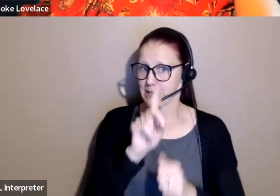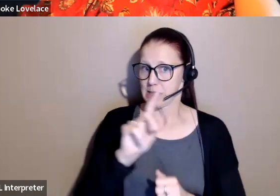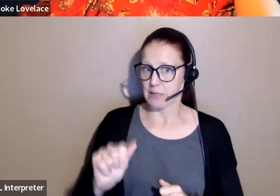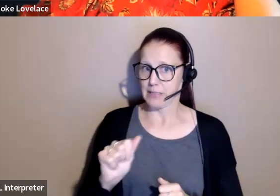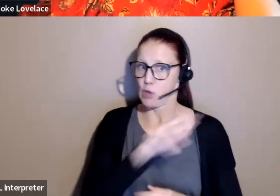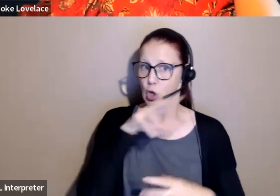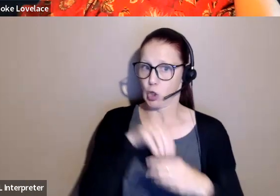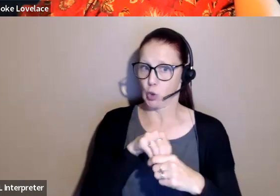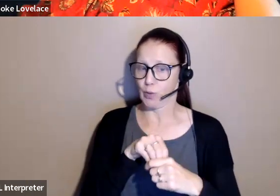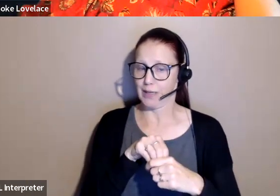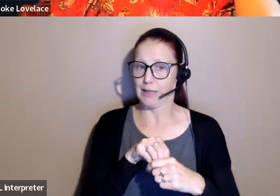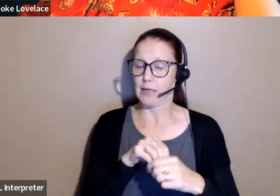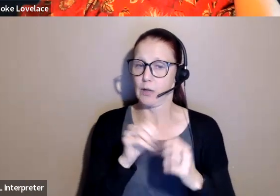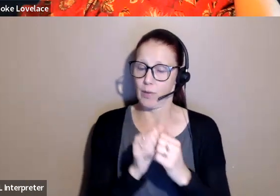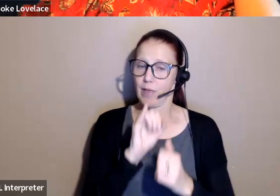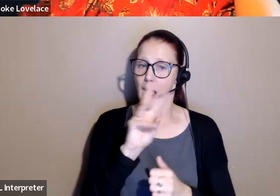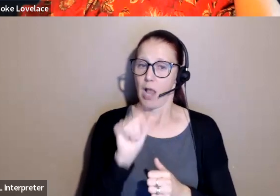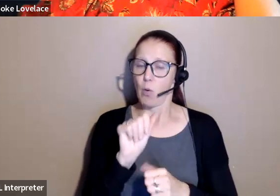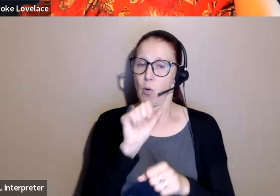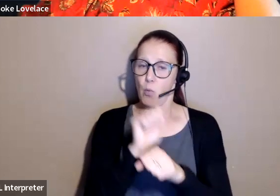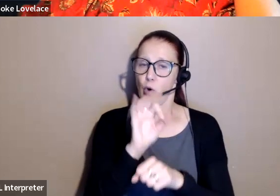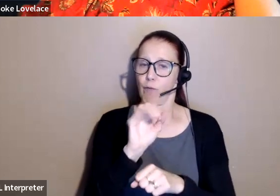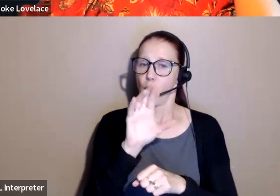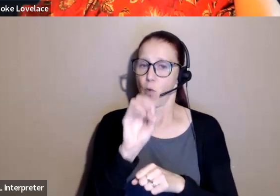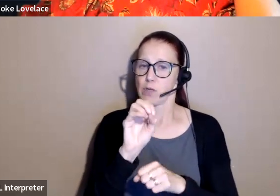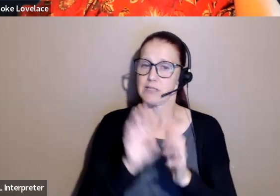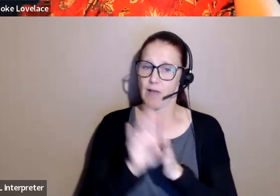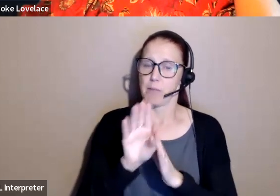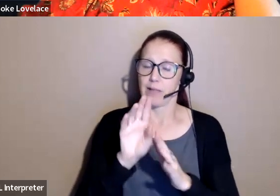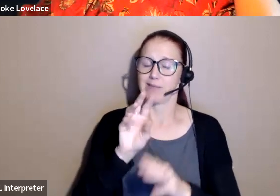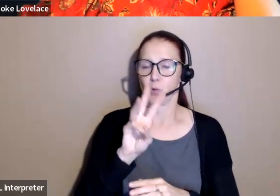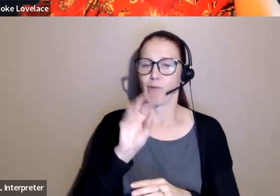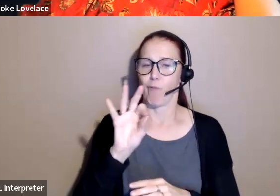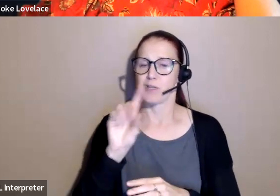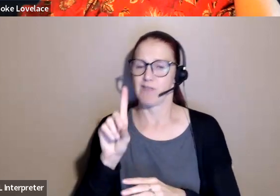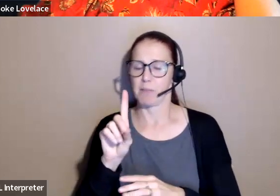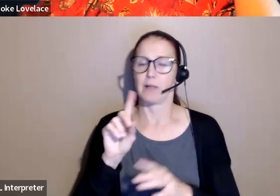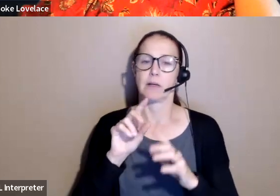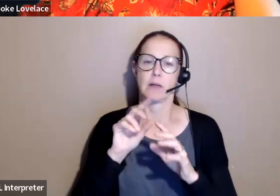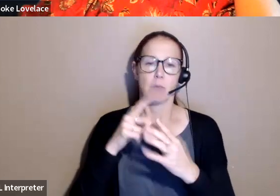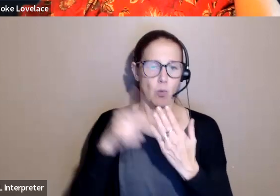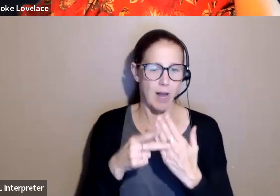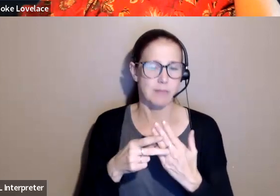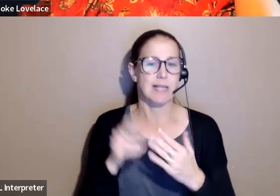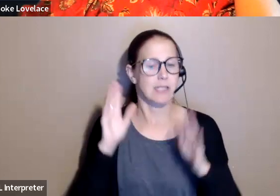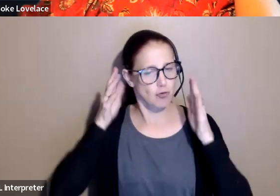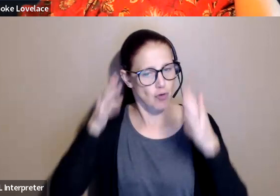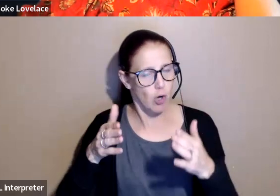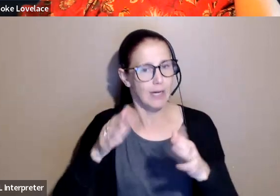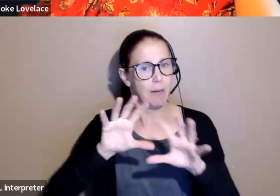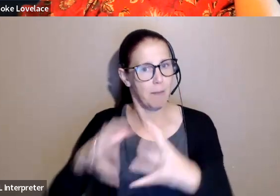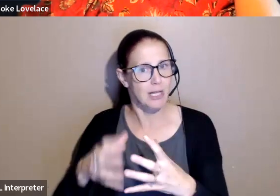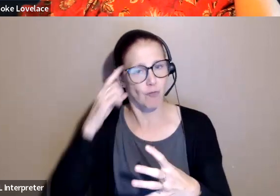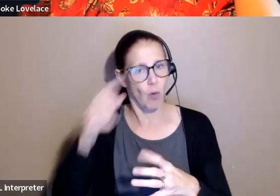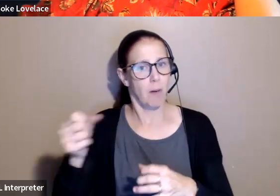are included in Iowa Workforce Development programs too, as a targeted population for placement and